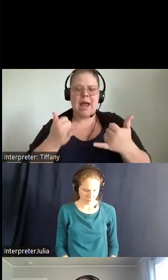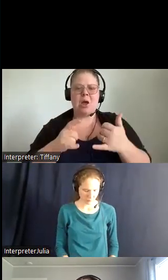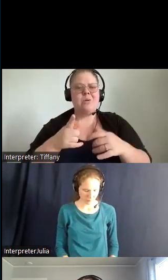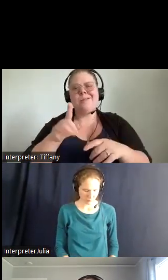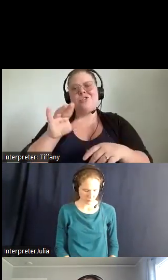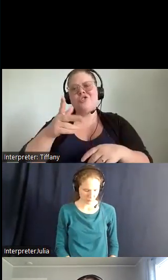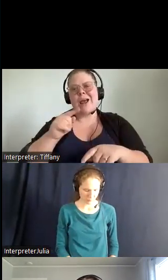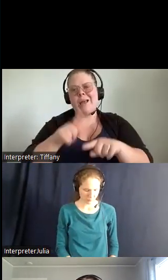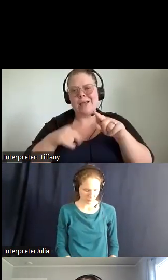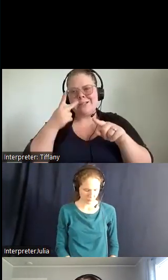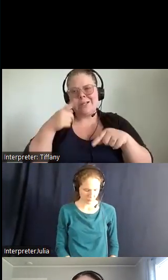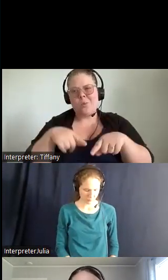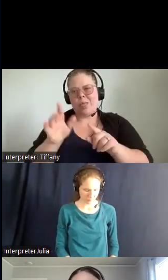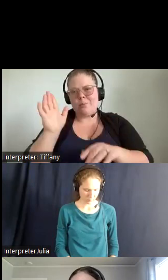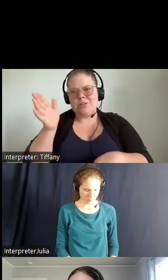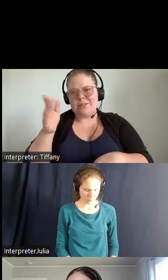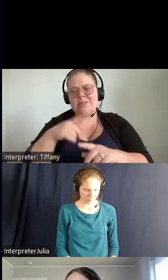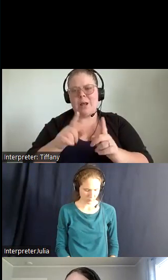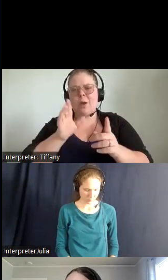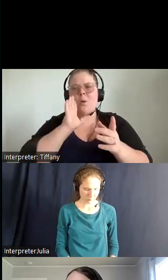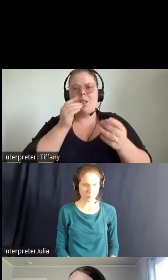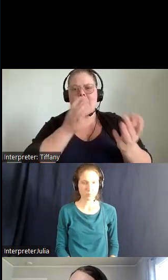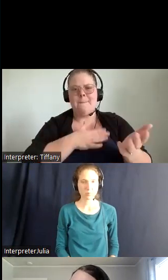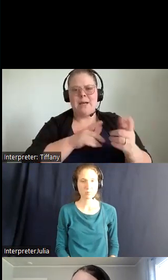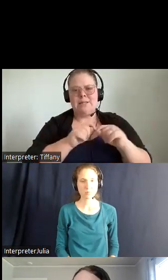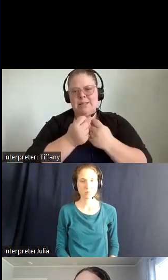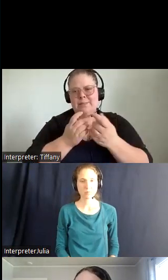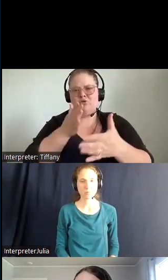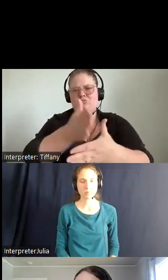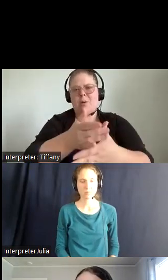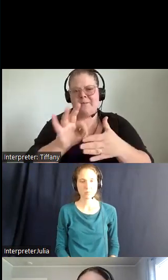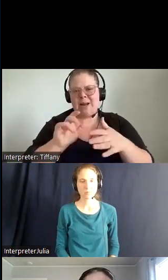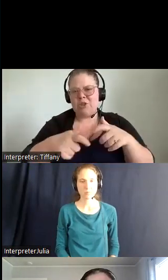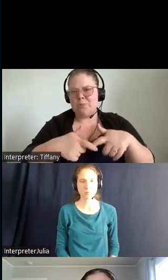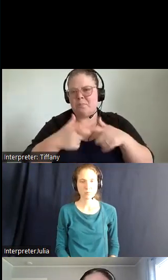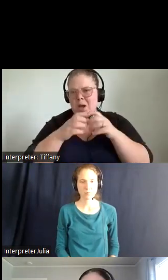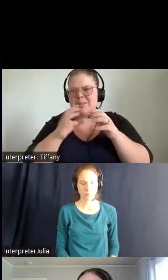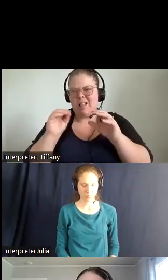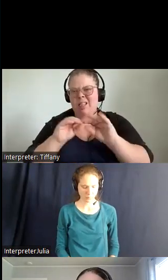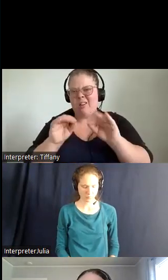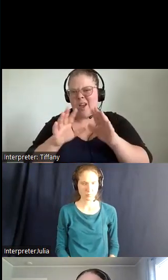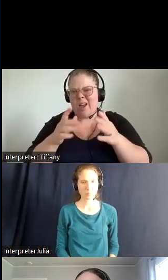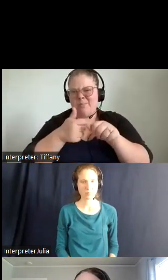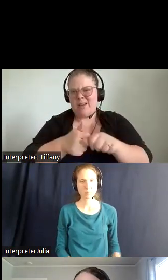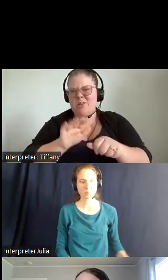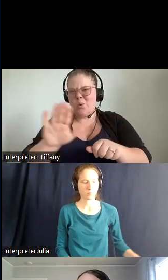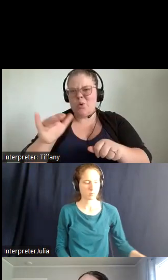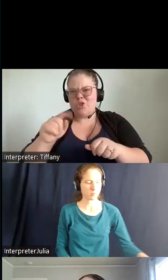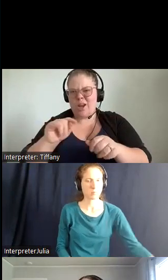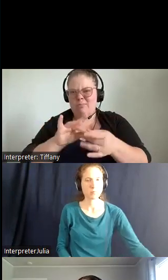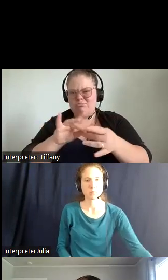while I'm presenting, but I will let my team interrupt me if I need to stop and clarify something based on anything in the chat.